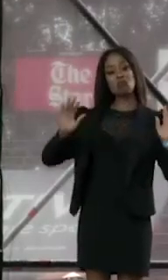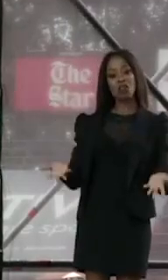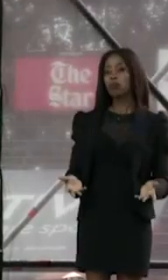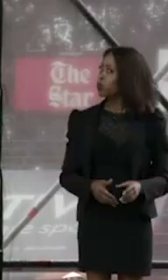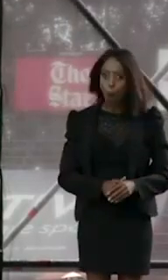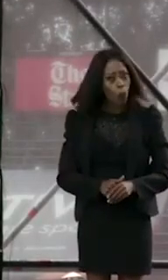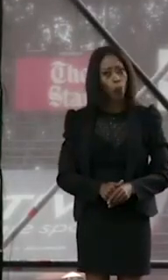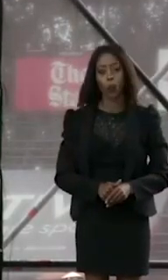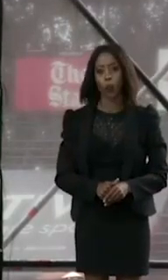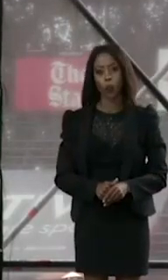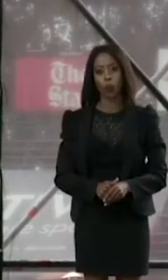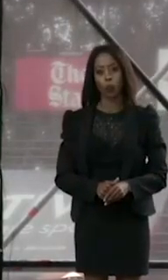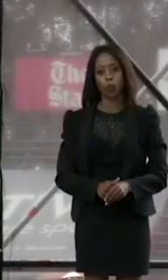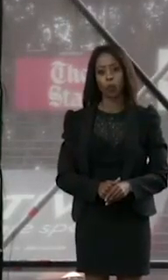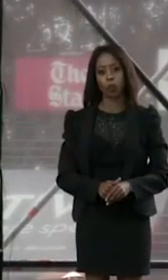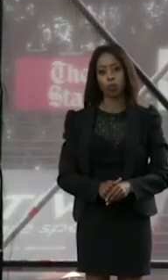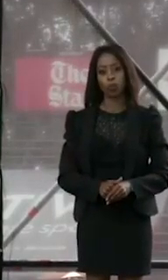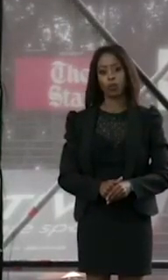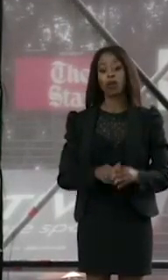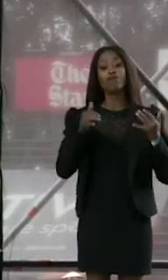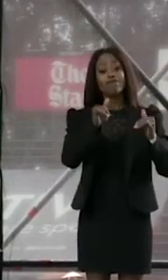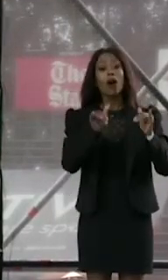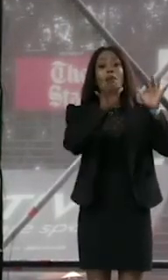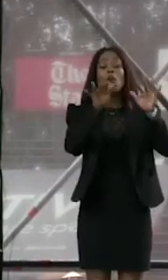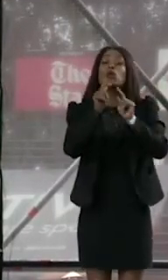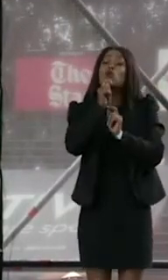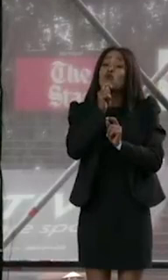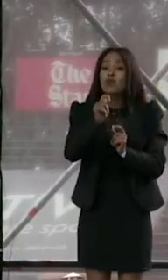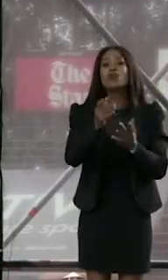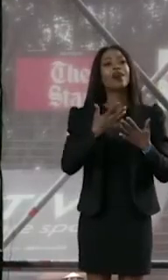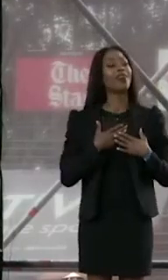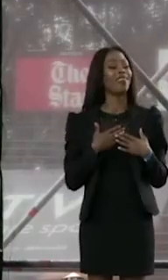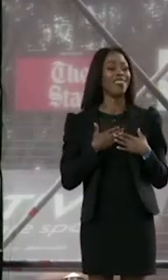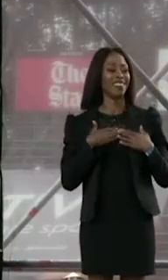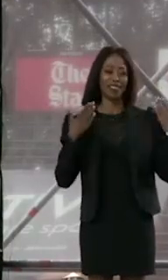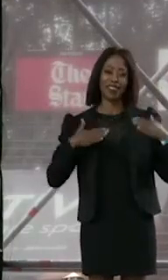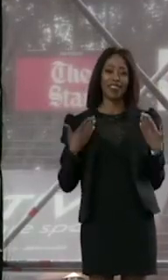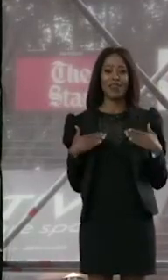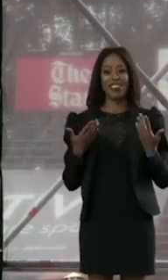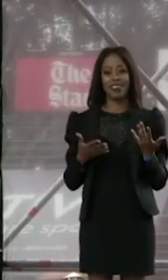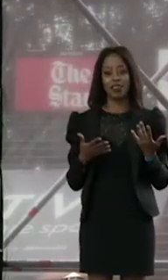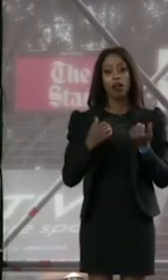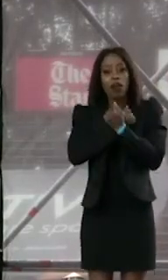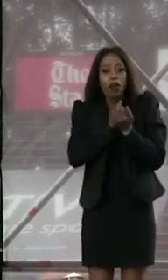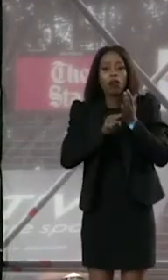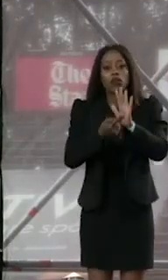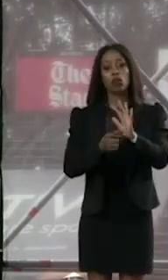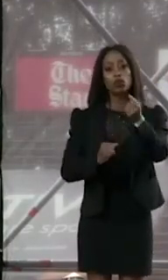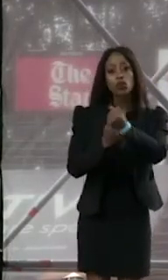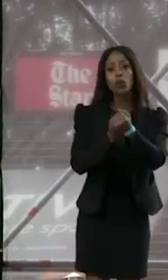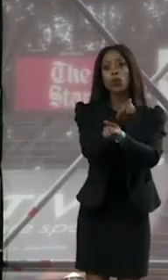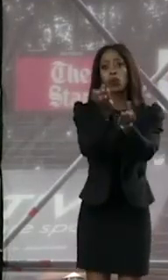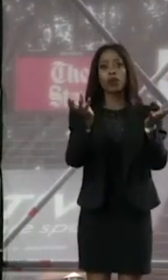it wasn't. Entertaining others truly brought him joy. The love you showed him, the support